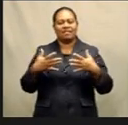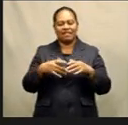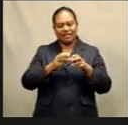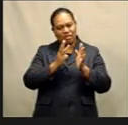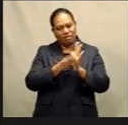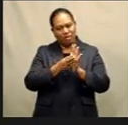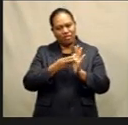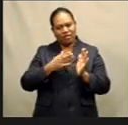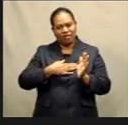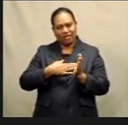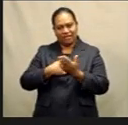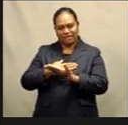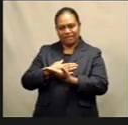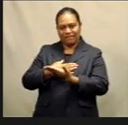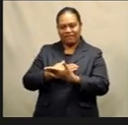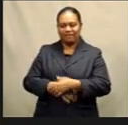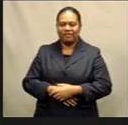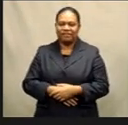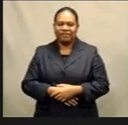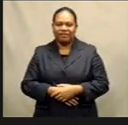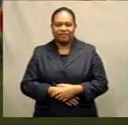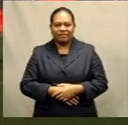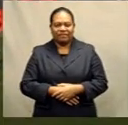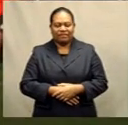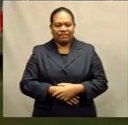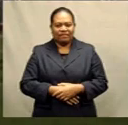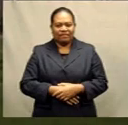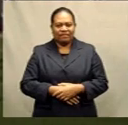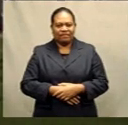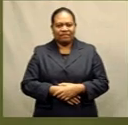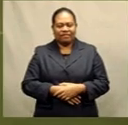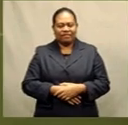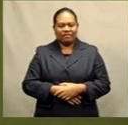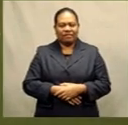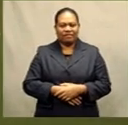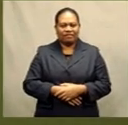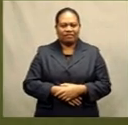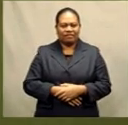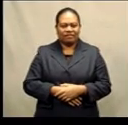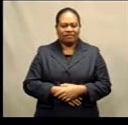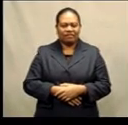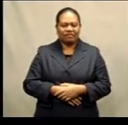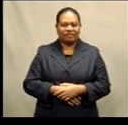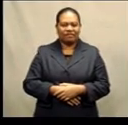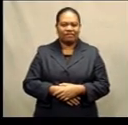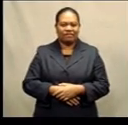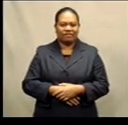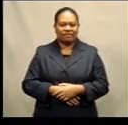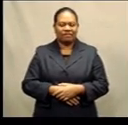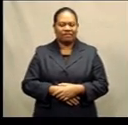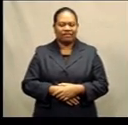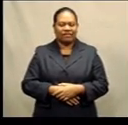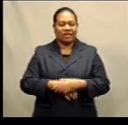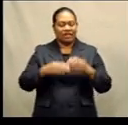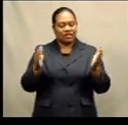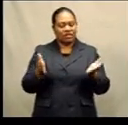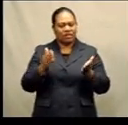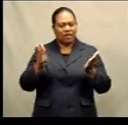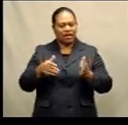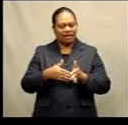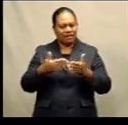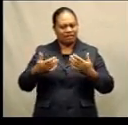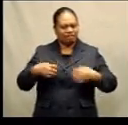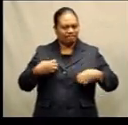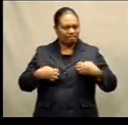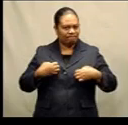and one of the good history for my rugby career. The players are eager to create